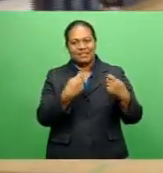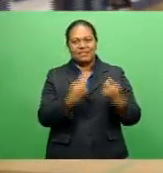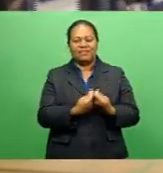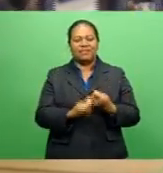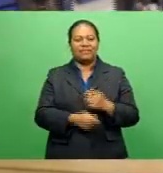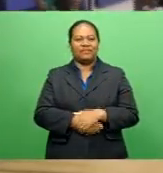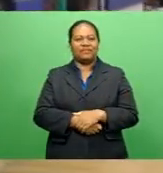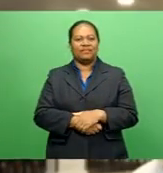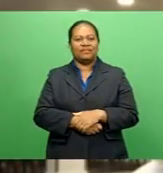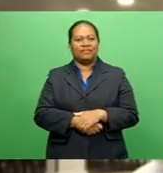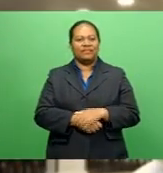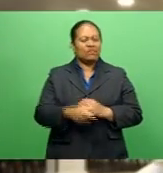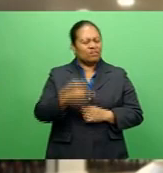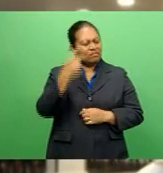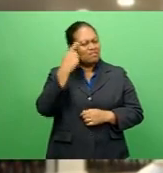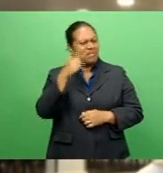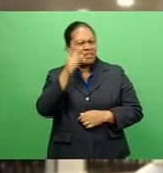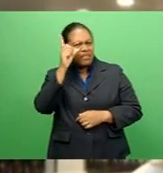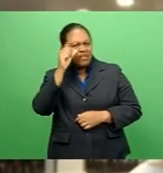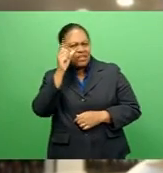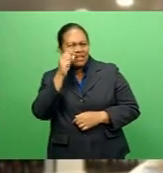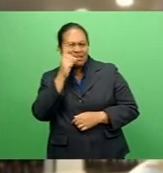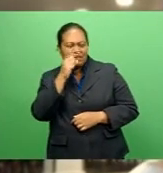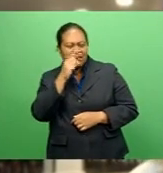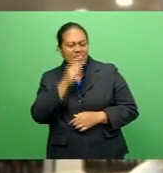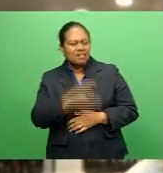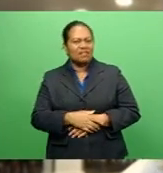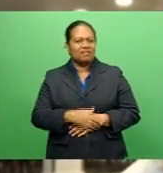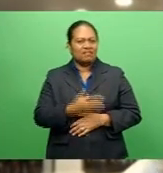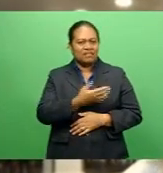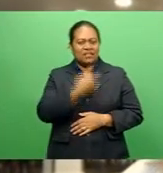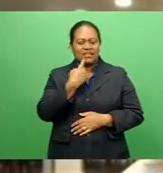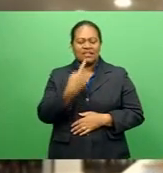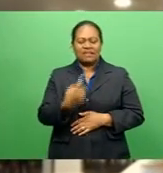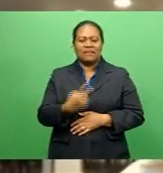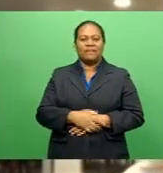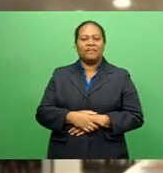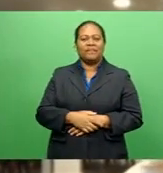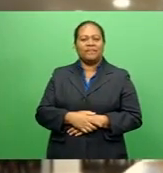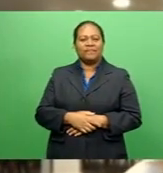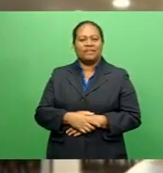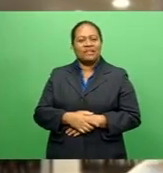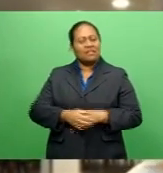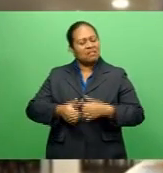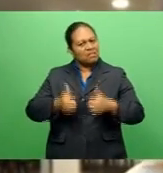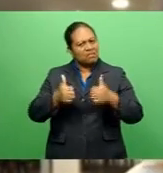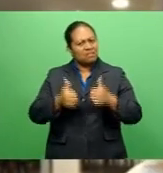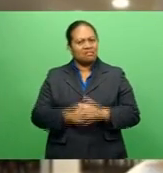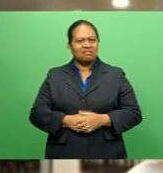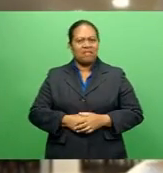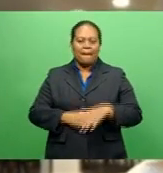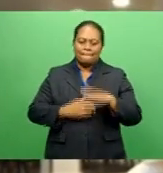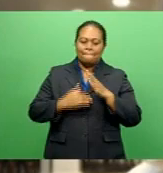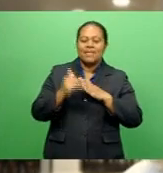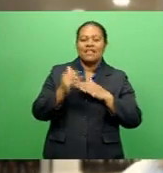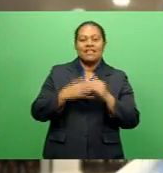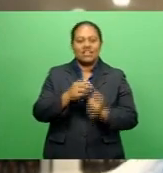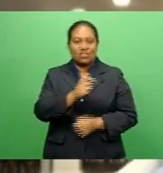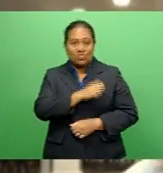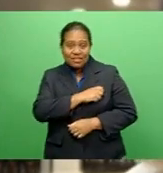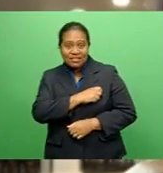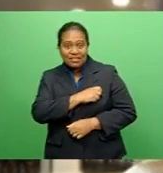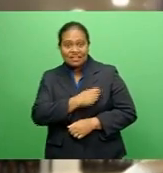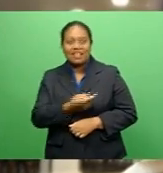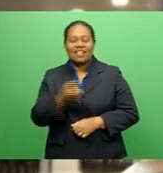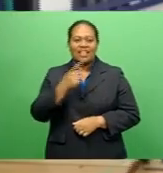look at the Fijian people, I think how resilient you are. So I think it's building that trust and respect, I think, with the girls